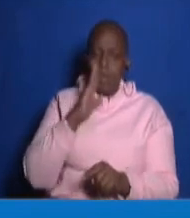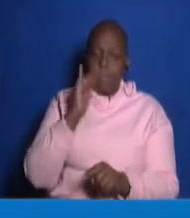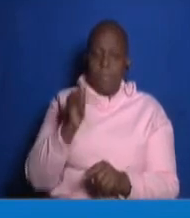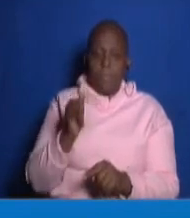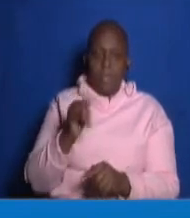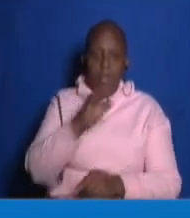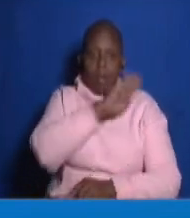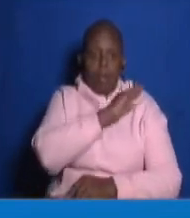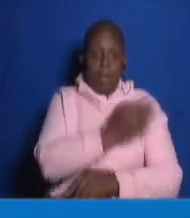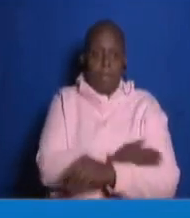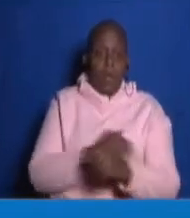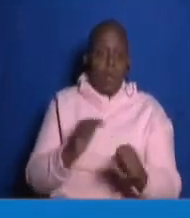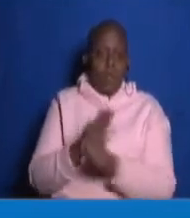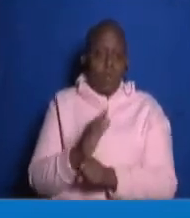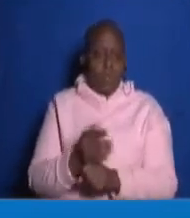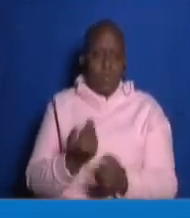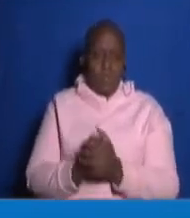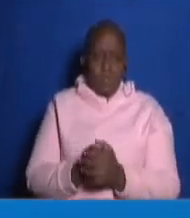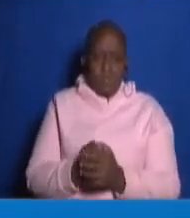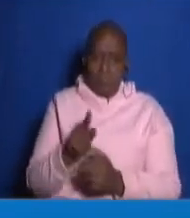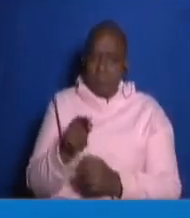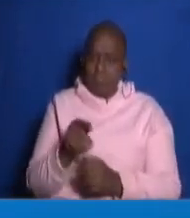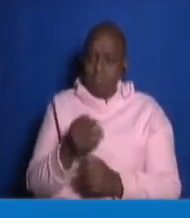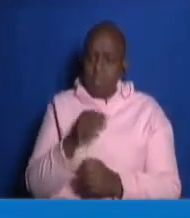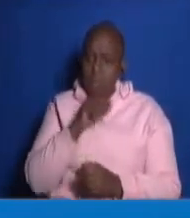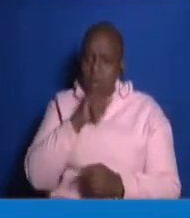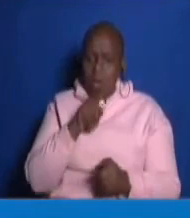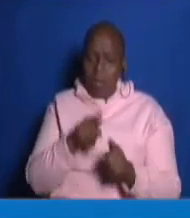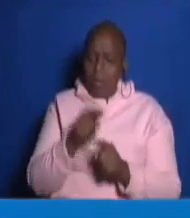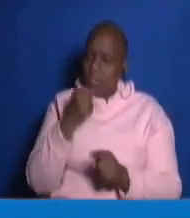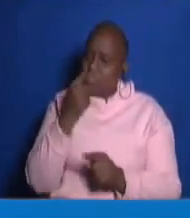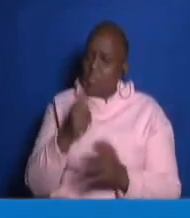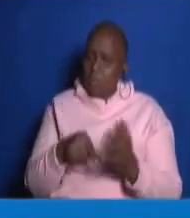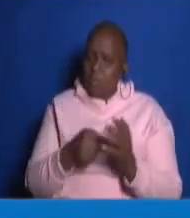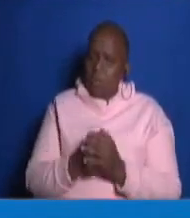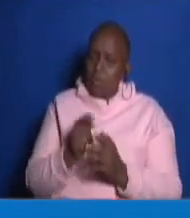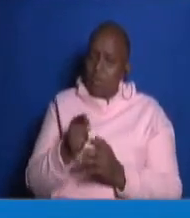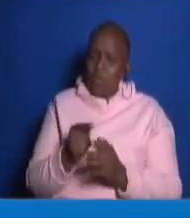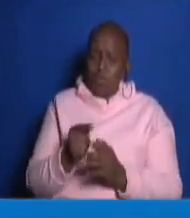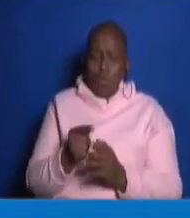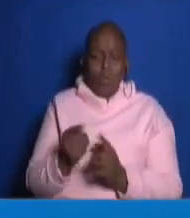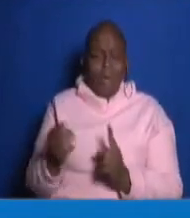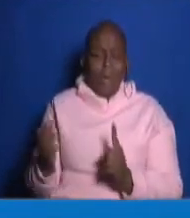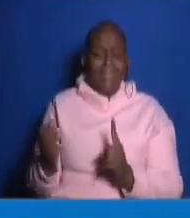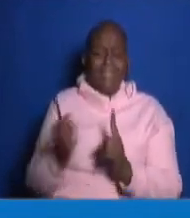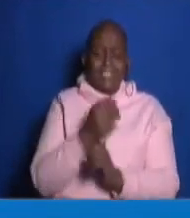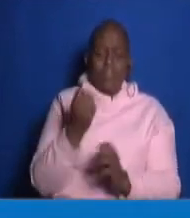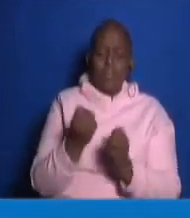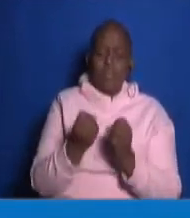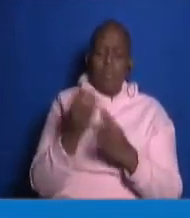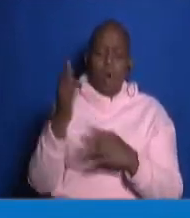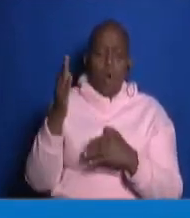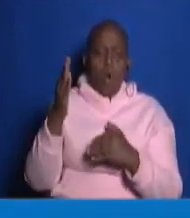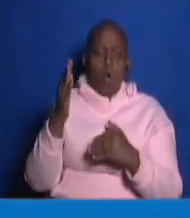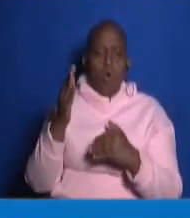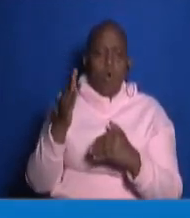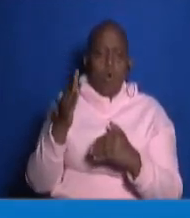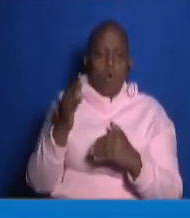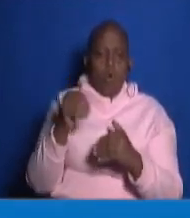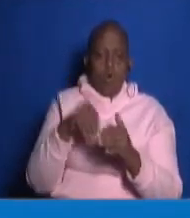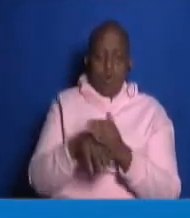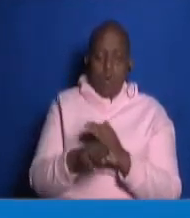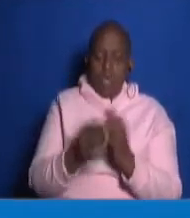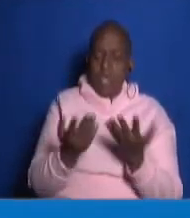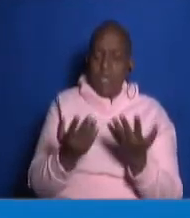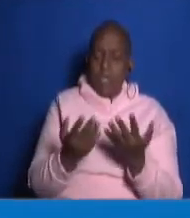He said this. He said, you'll accomplish more in this short season than you will in all the